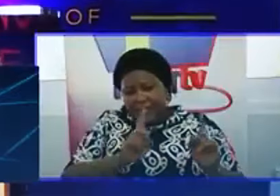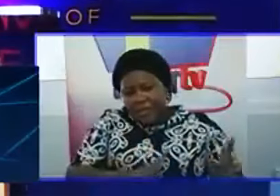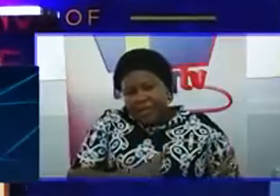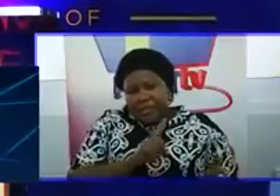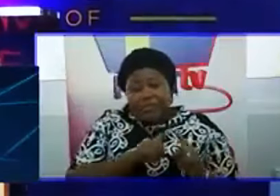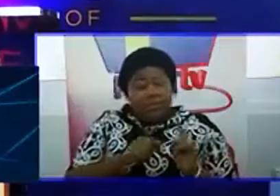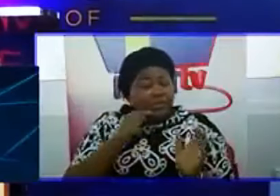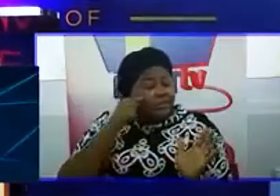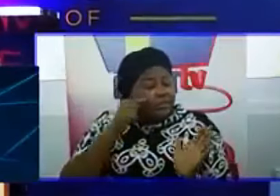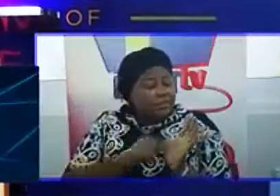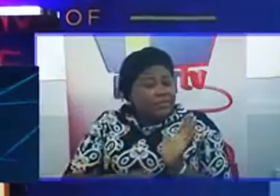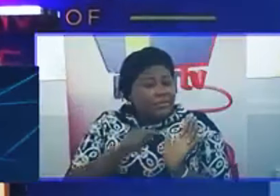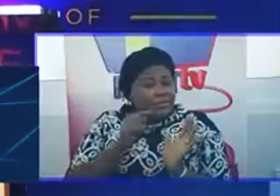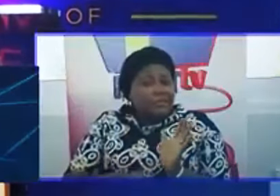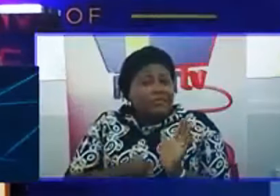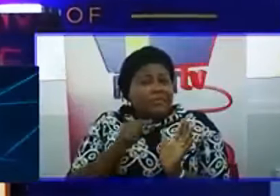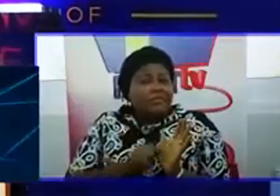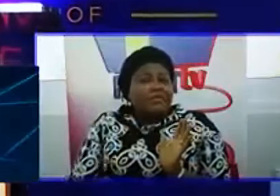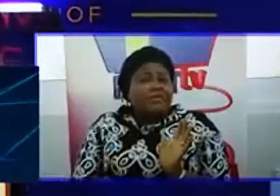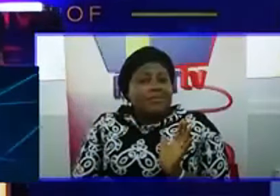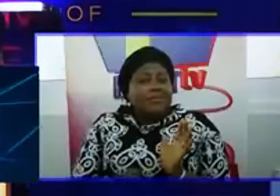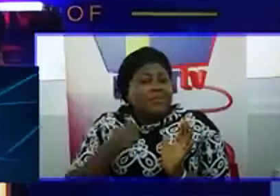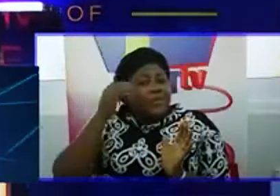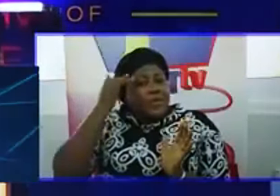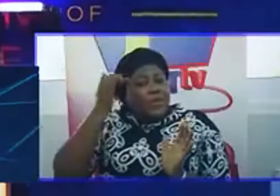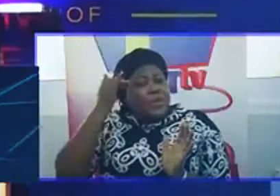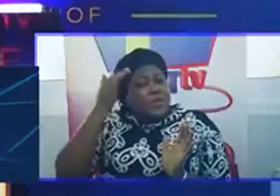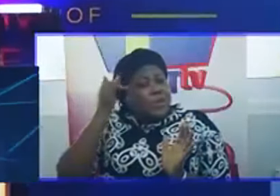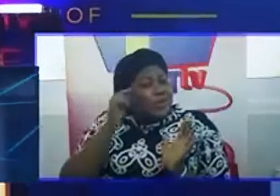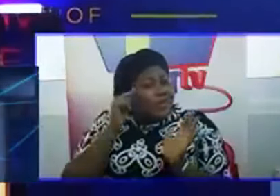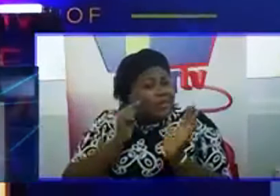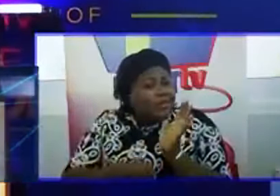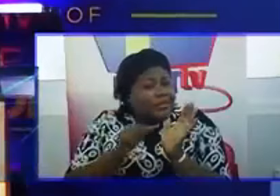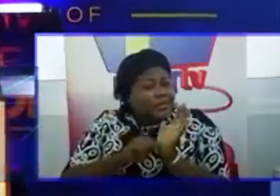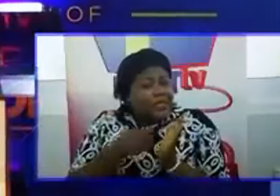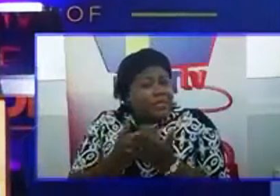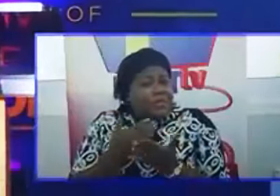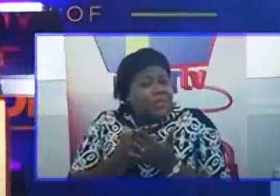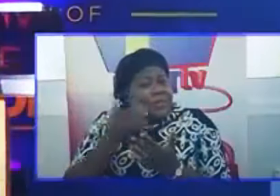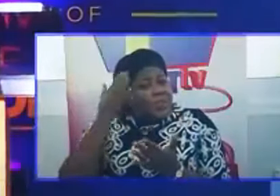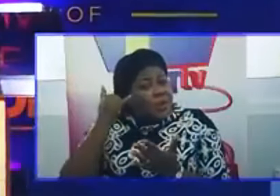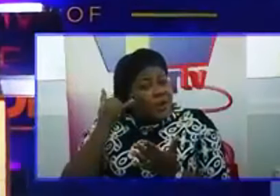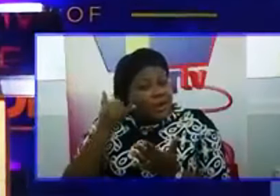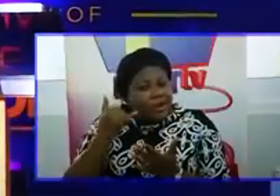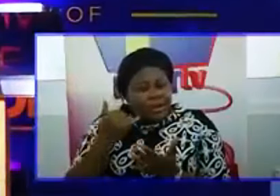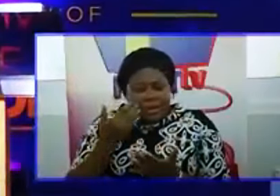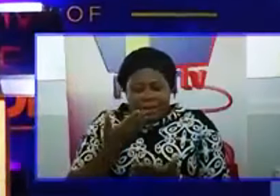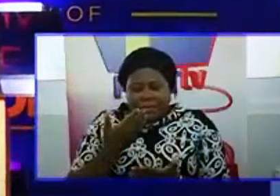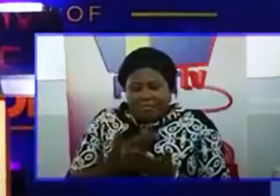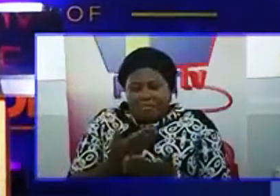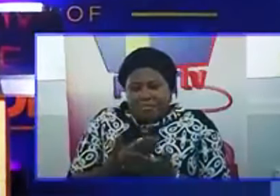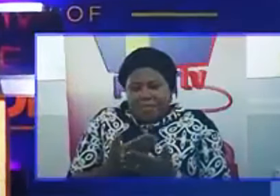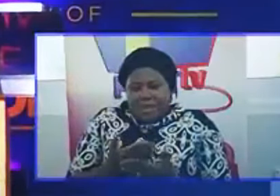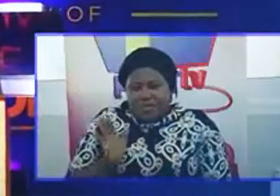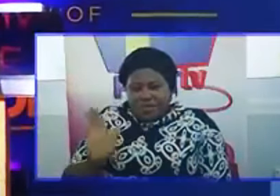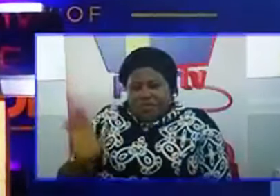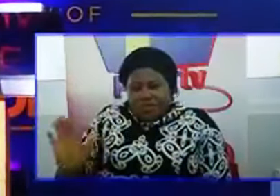them. Why he's settling account with them is that the money was from him, the ability was from